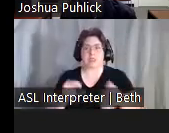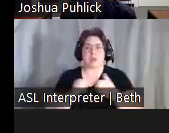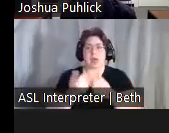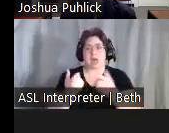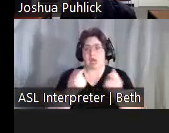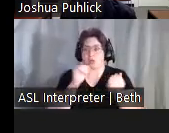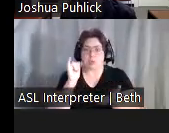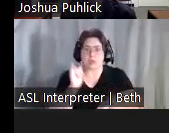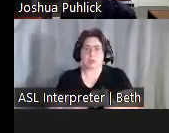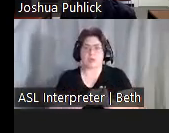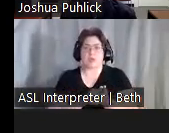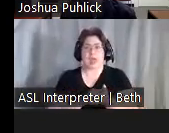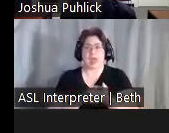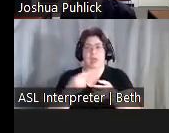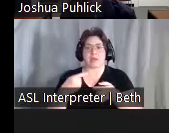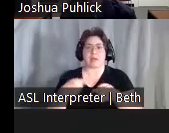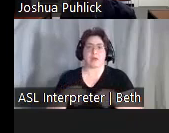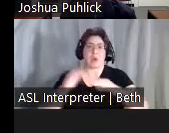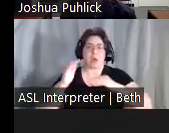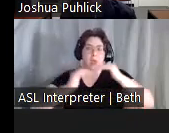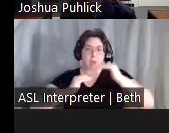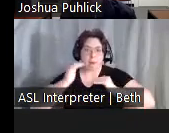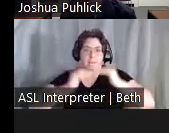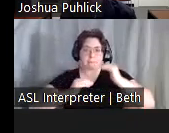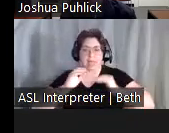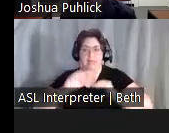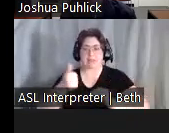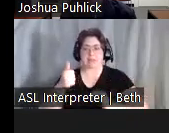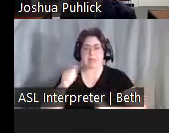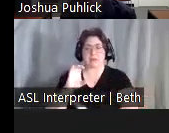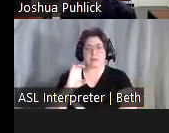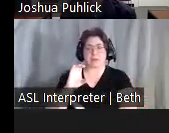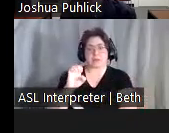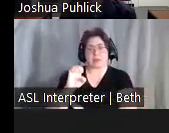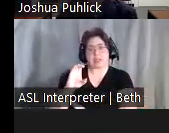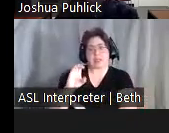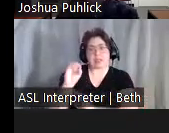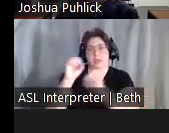while balancing other ecosystem objectives?